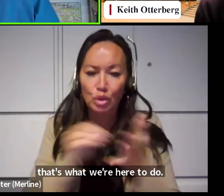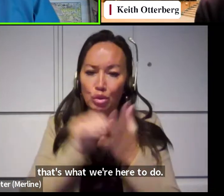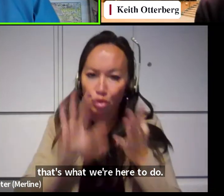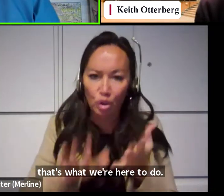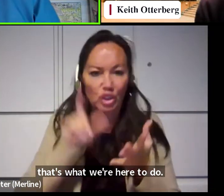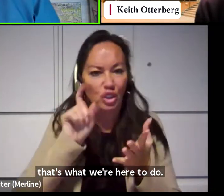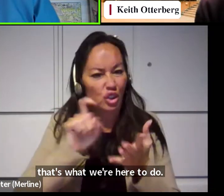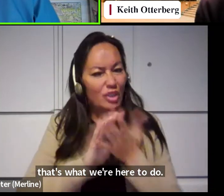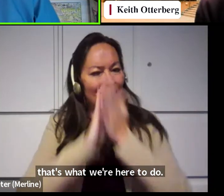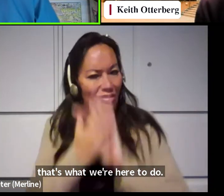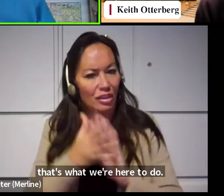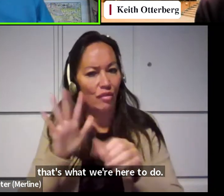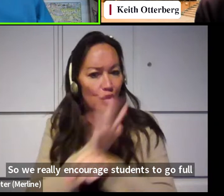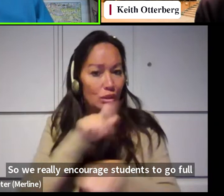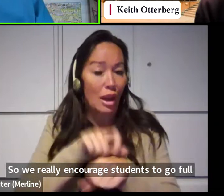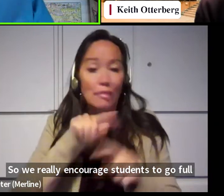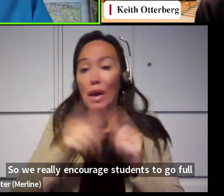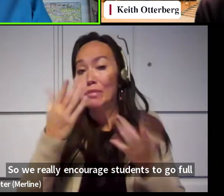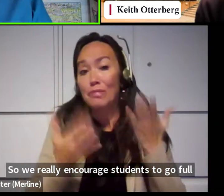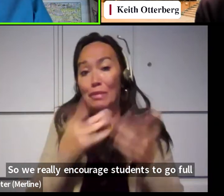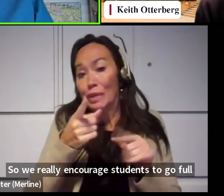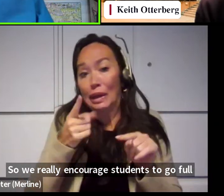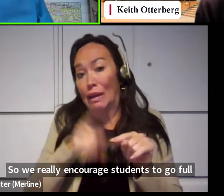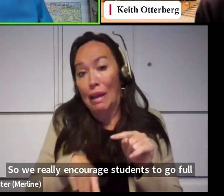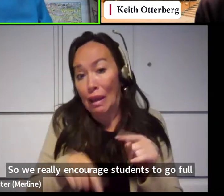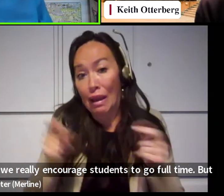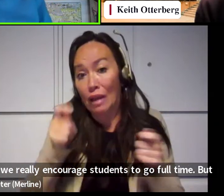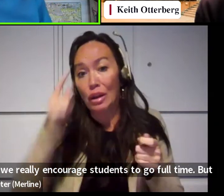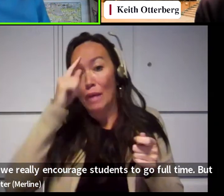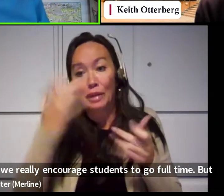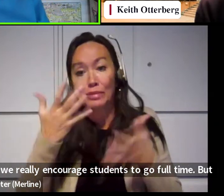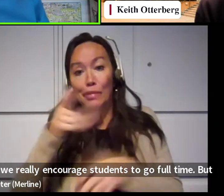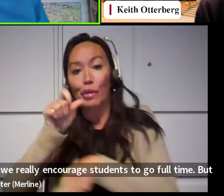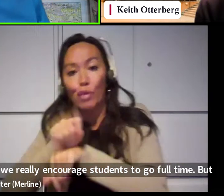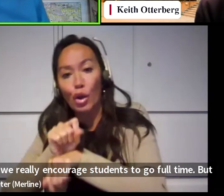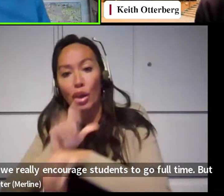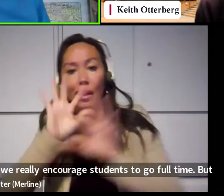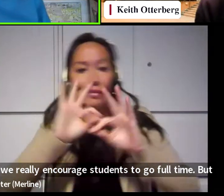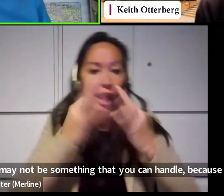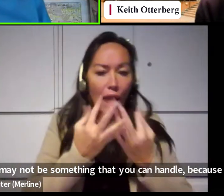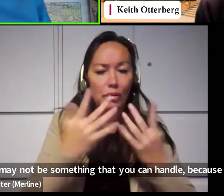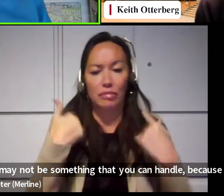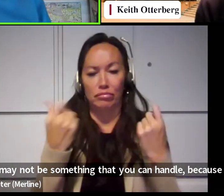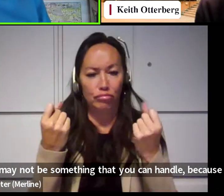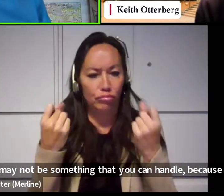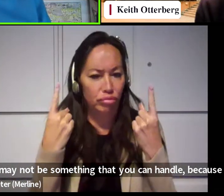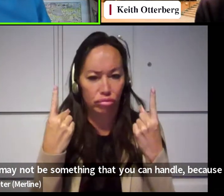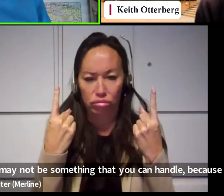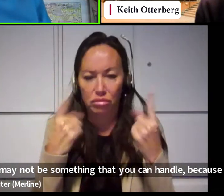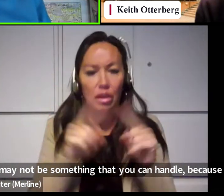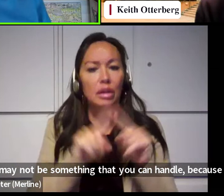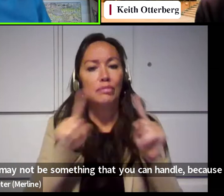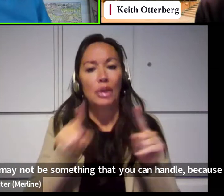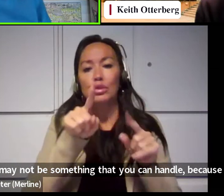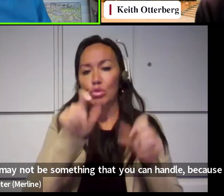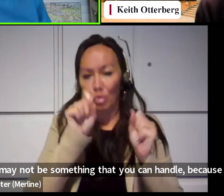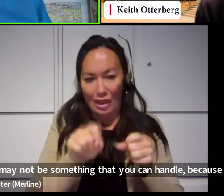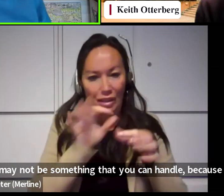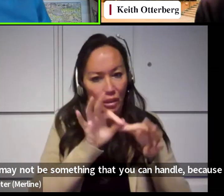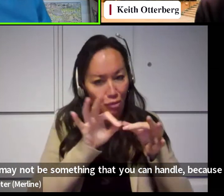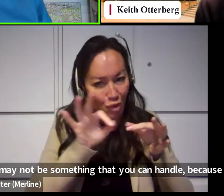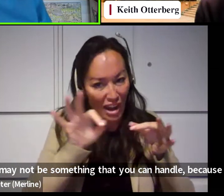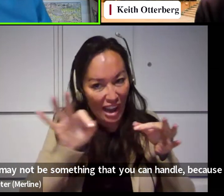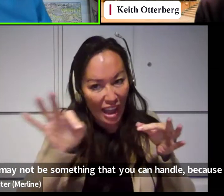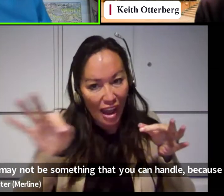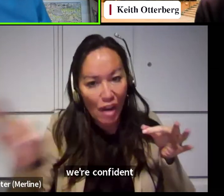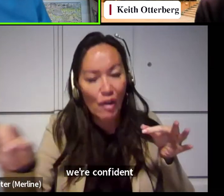but that may not be something that you can handle because of work and family situations. That's understandable. So you can spread it out